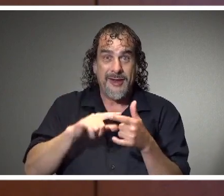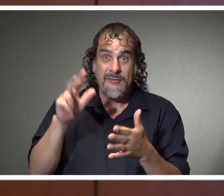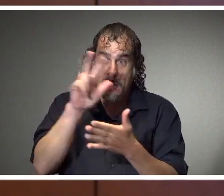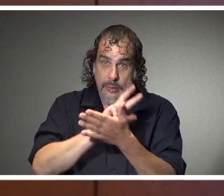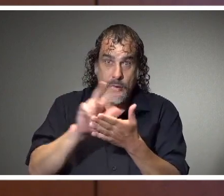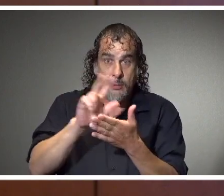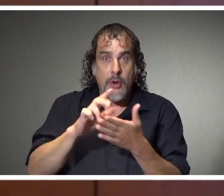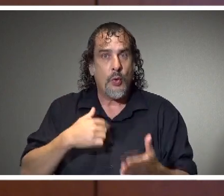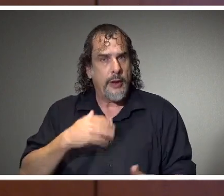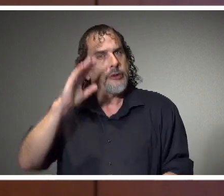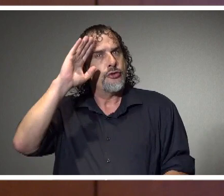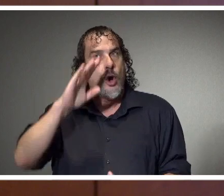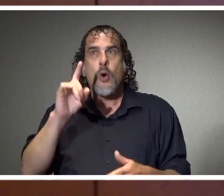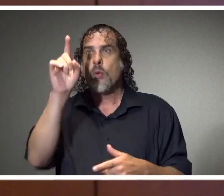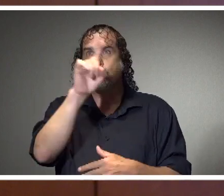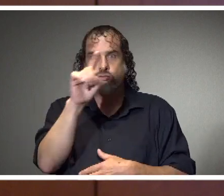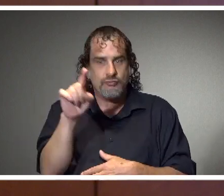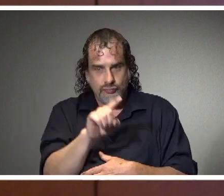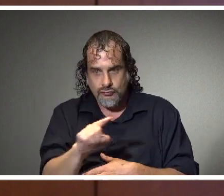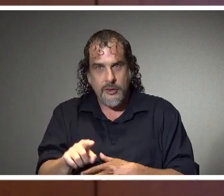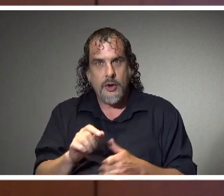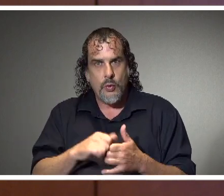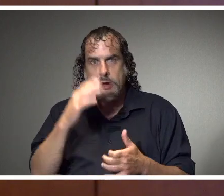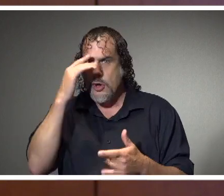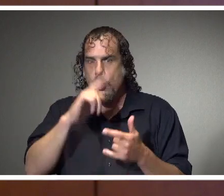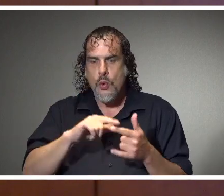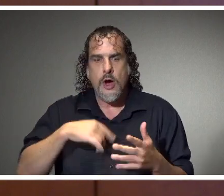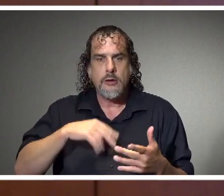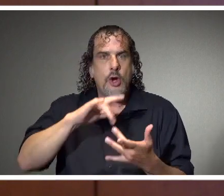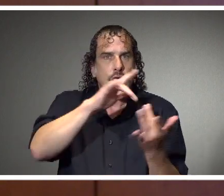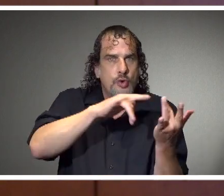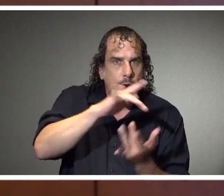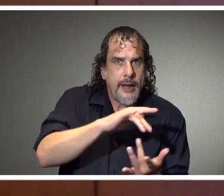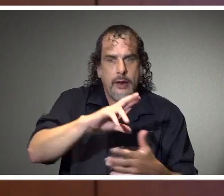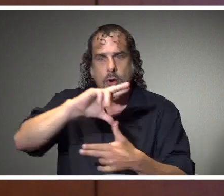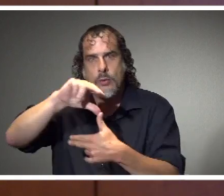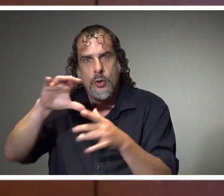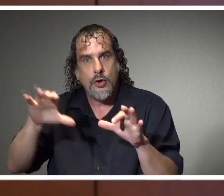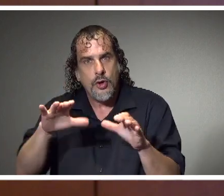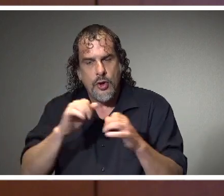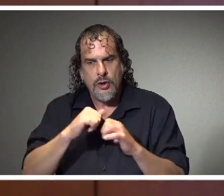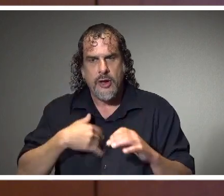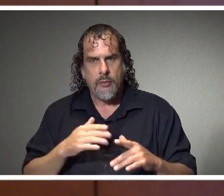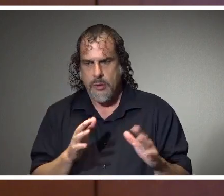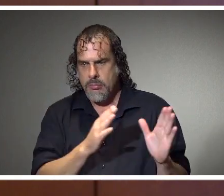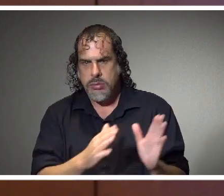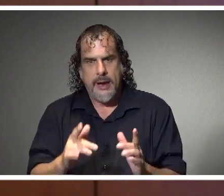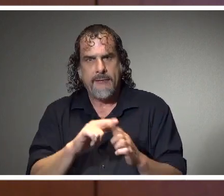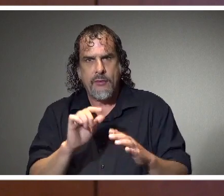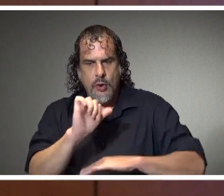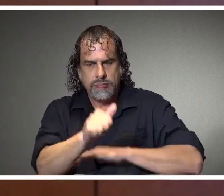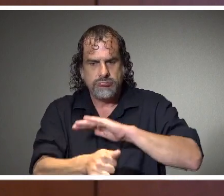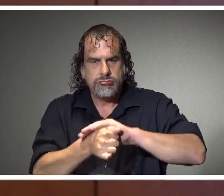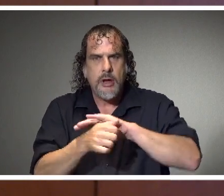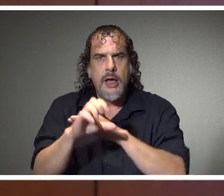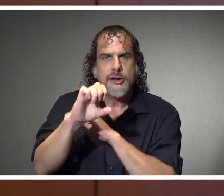know where we are. We know what storms do, and we're preparing for the shelter operations as well. Just had some new guidance that came out today from FEMA.